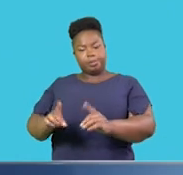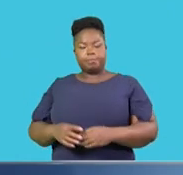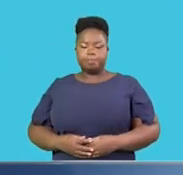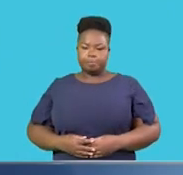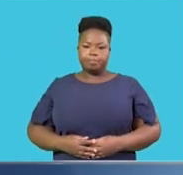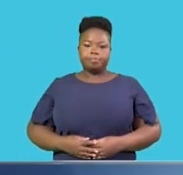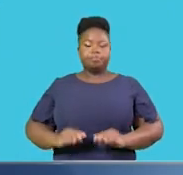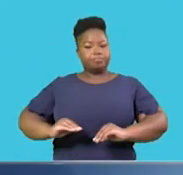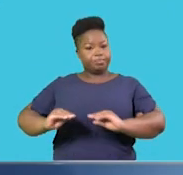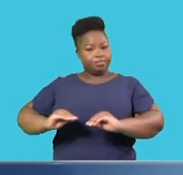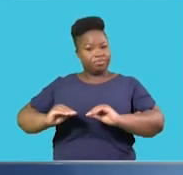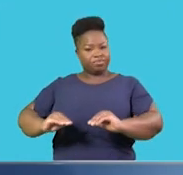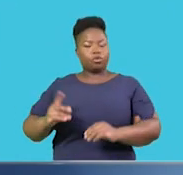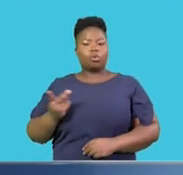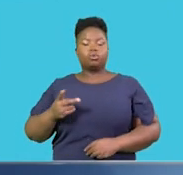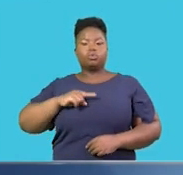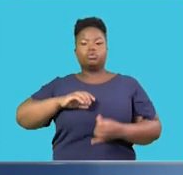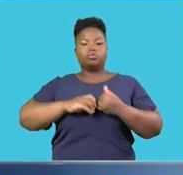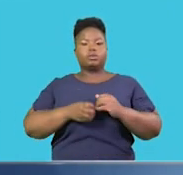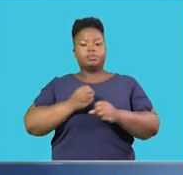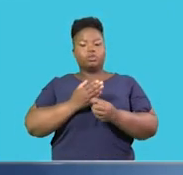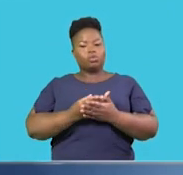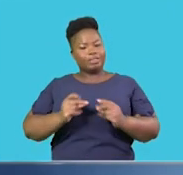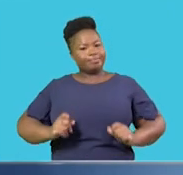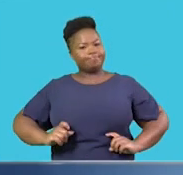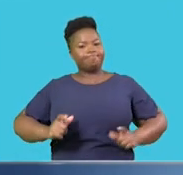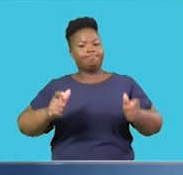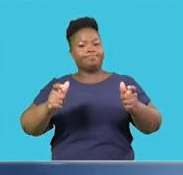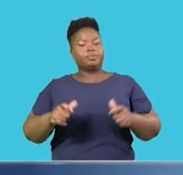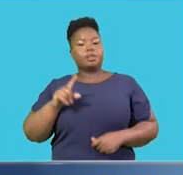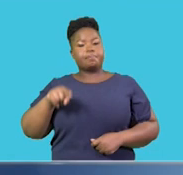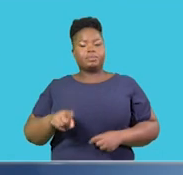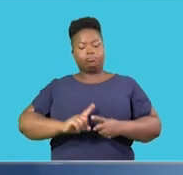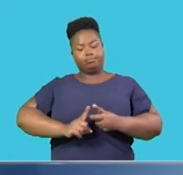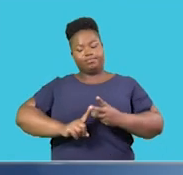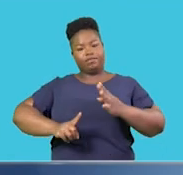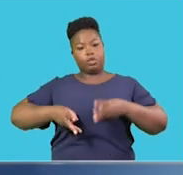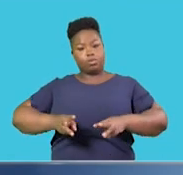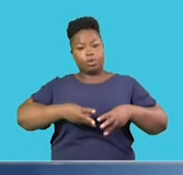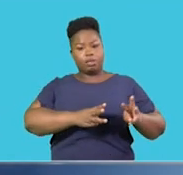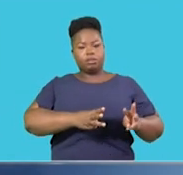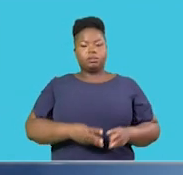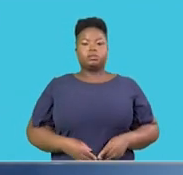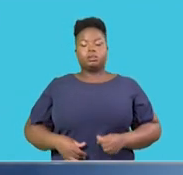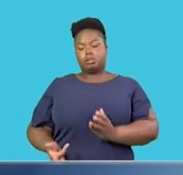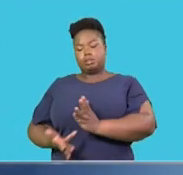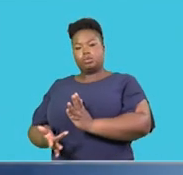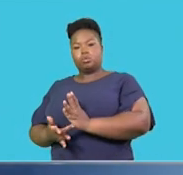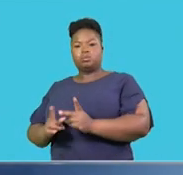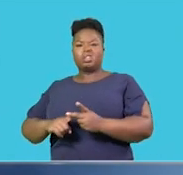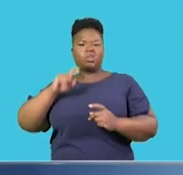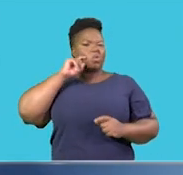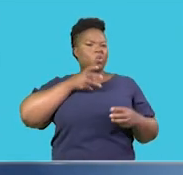at catalyzing the shift. With a multifaceted strategy leveraging both digital and traditional